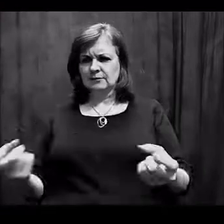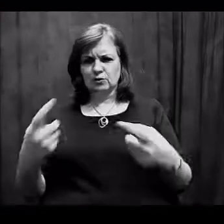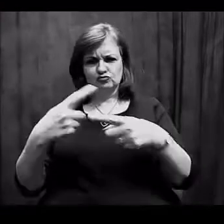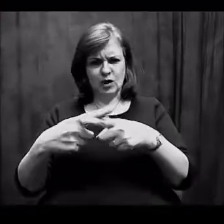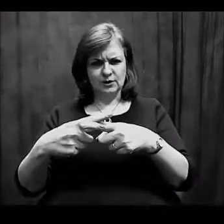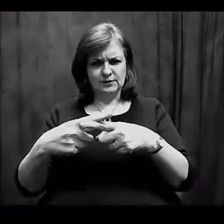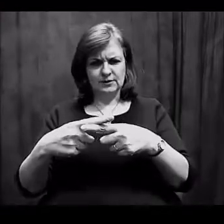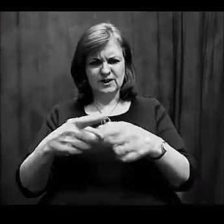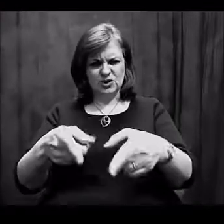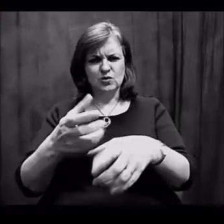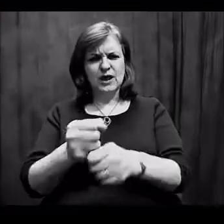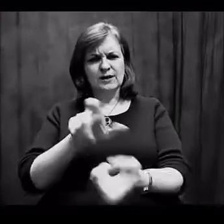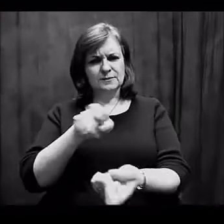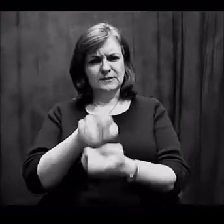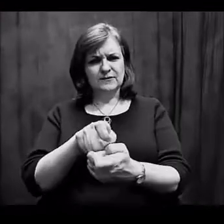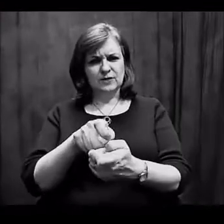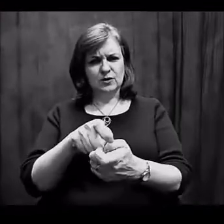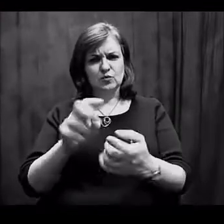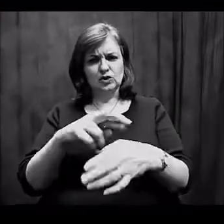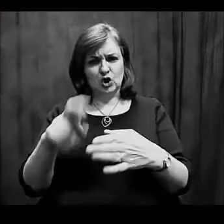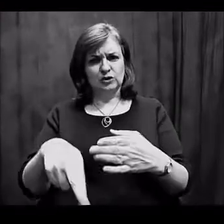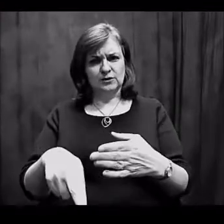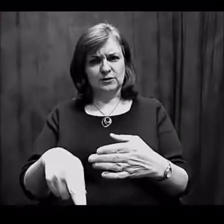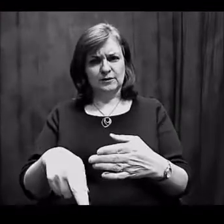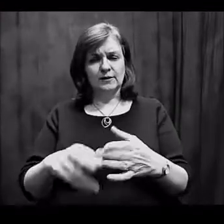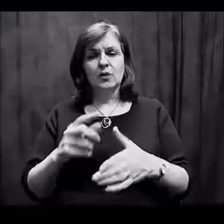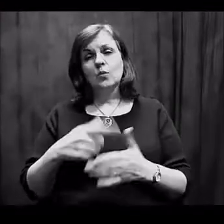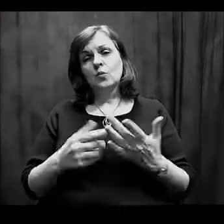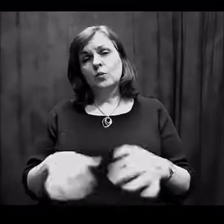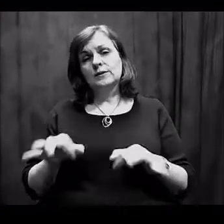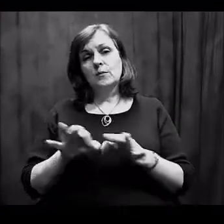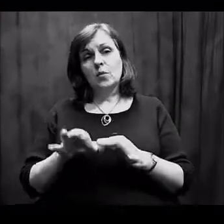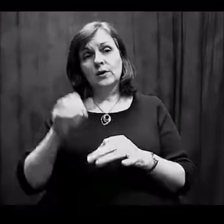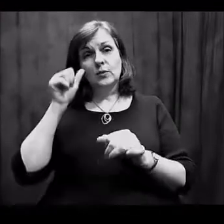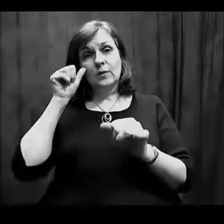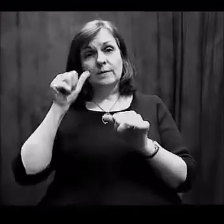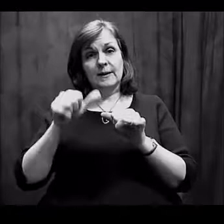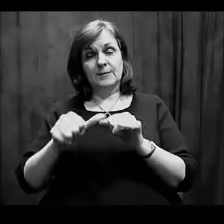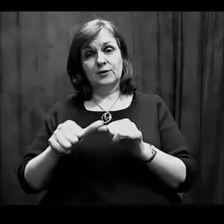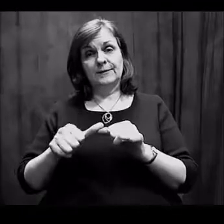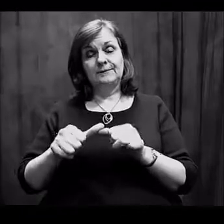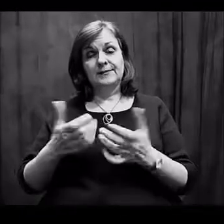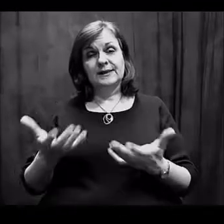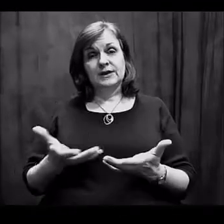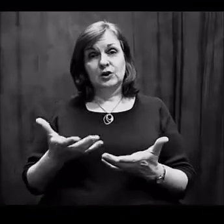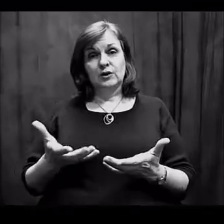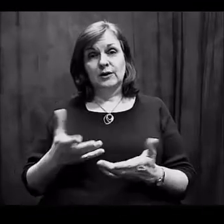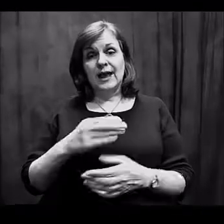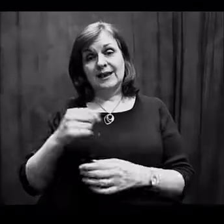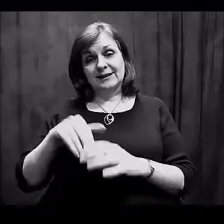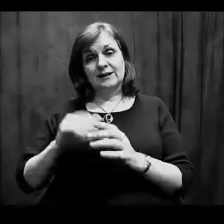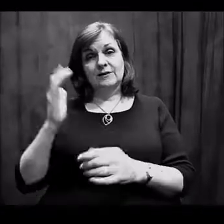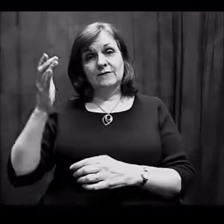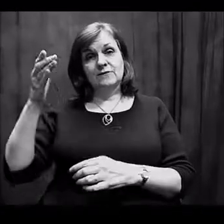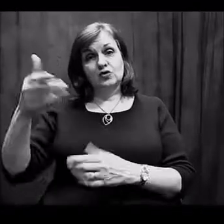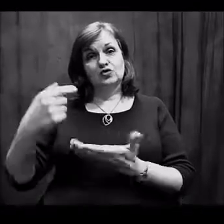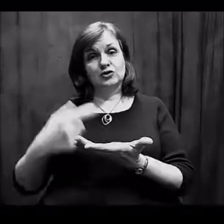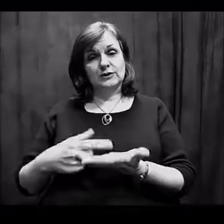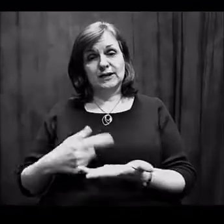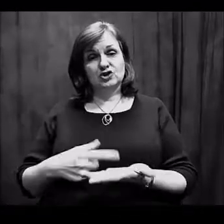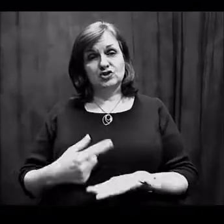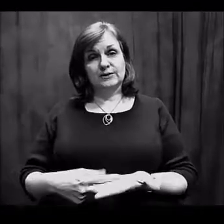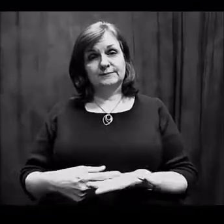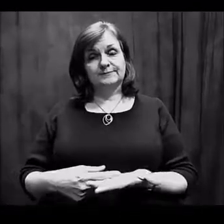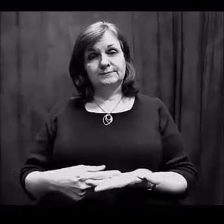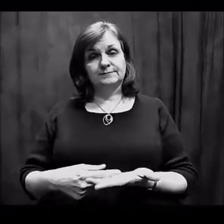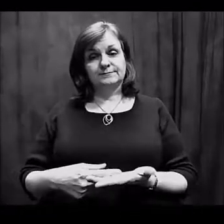particular plants, you got particular outcomes. The important thing for us to think about now